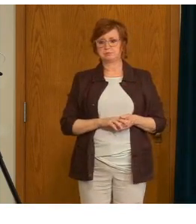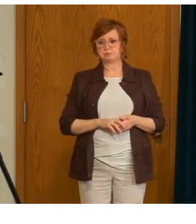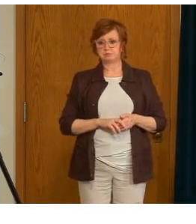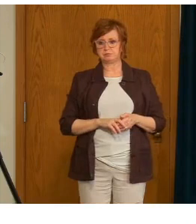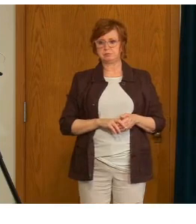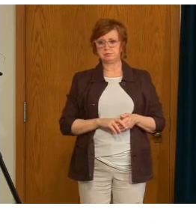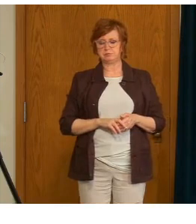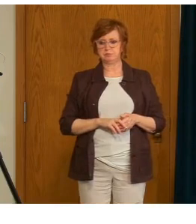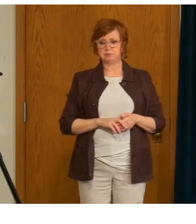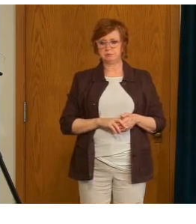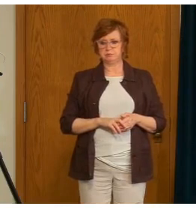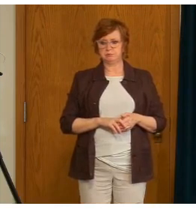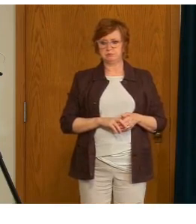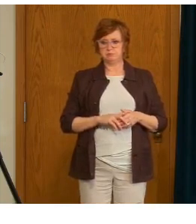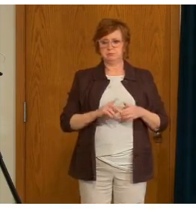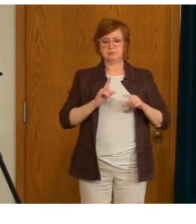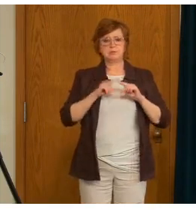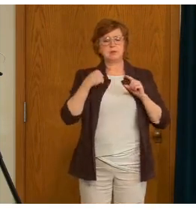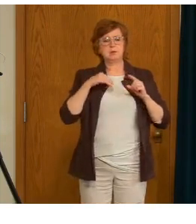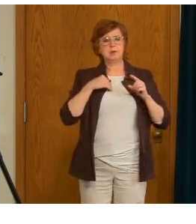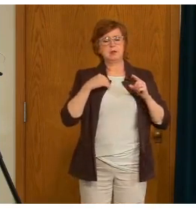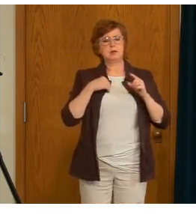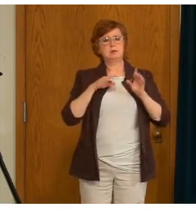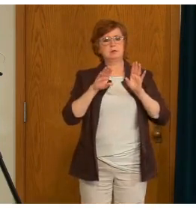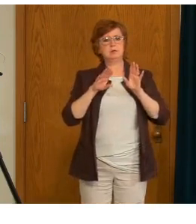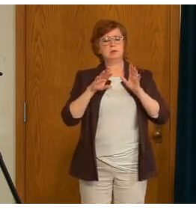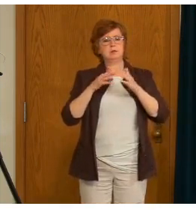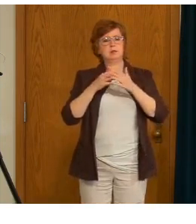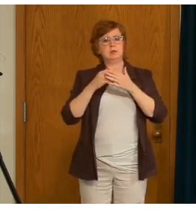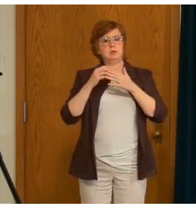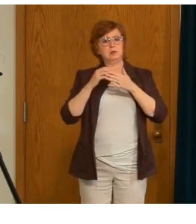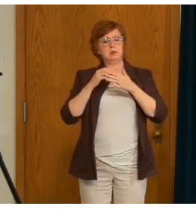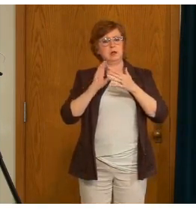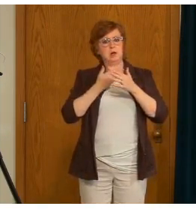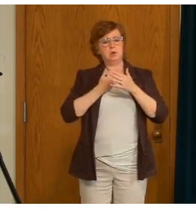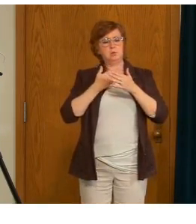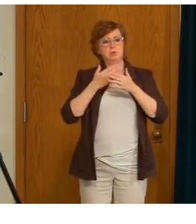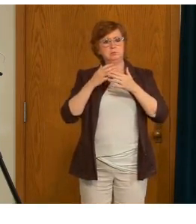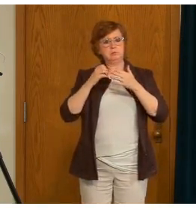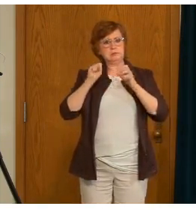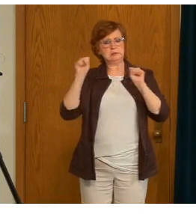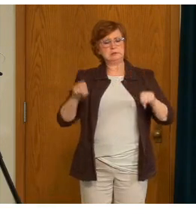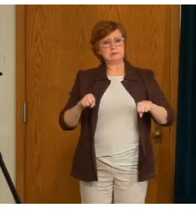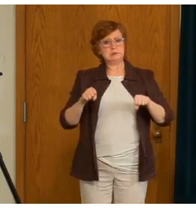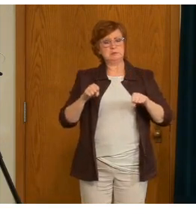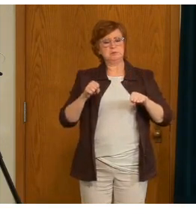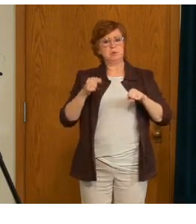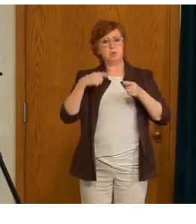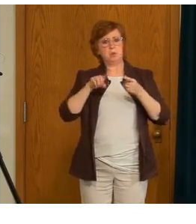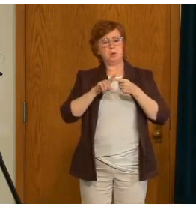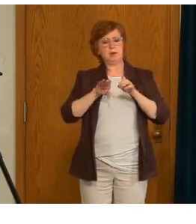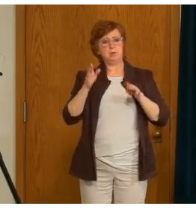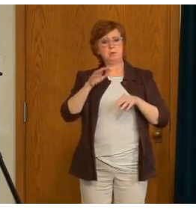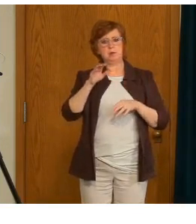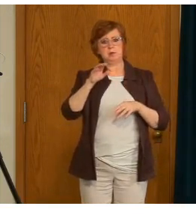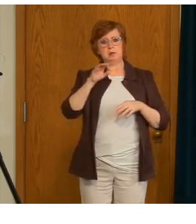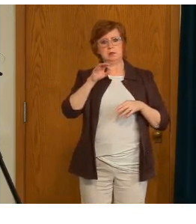system and offer second doses based on those manufacturer guidelines by the 31st of